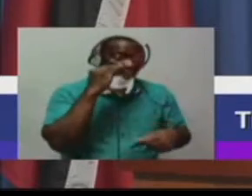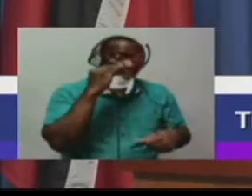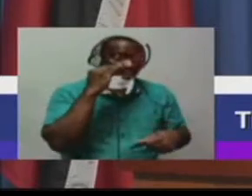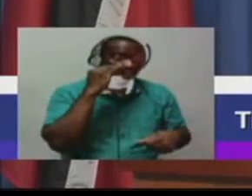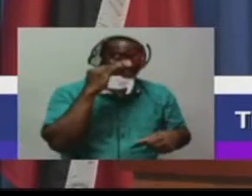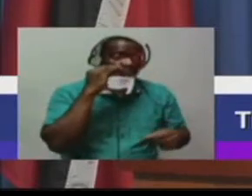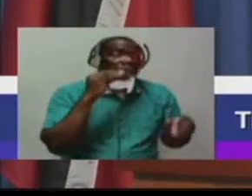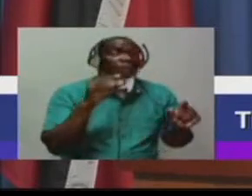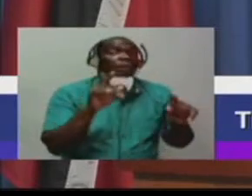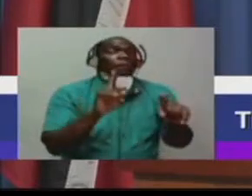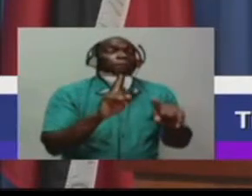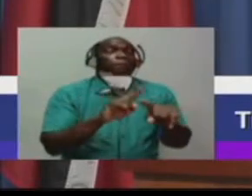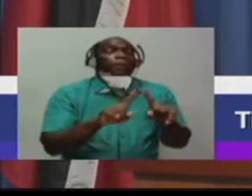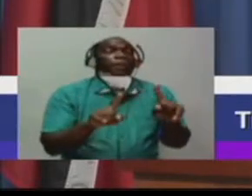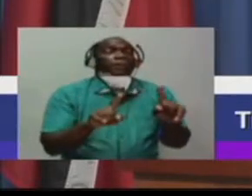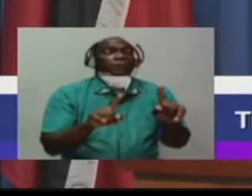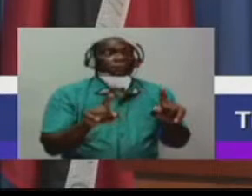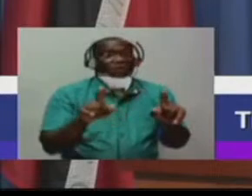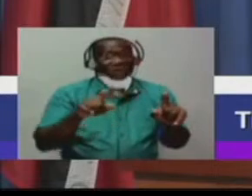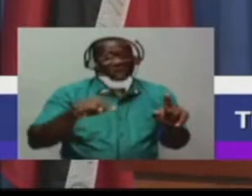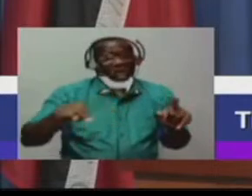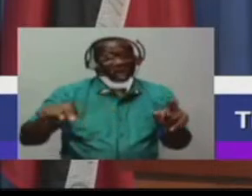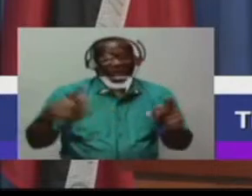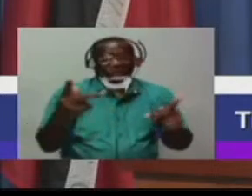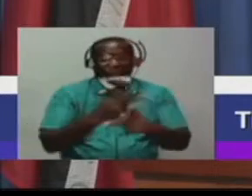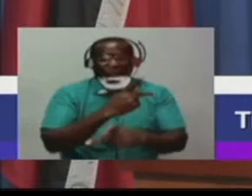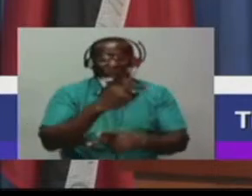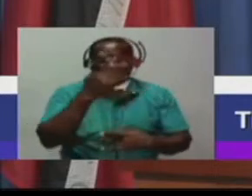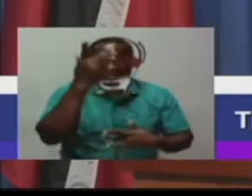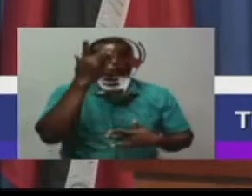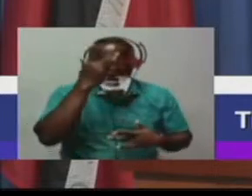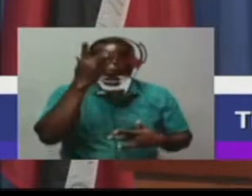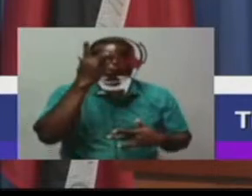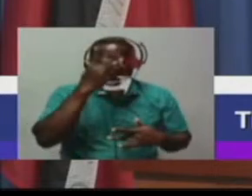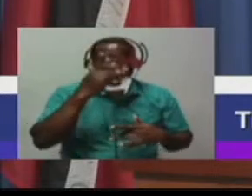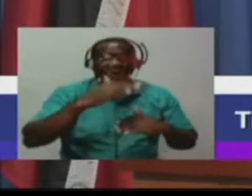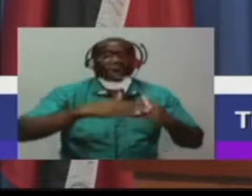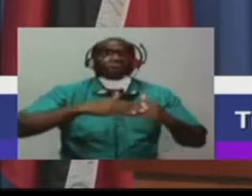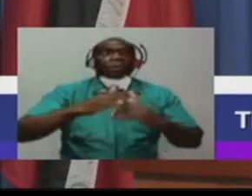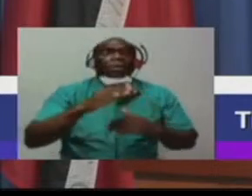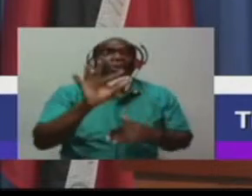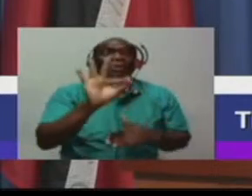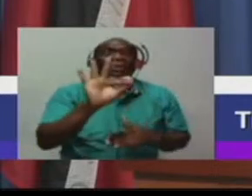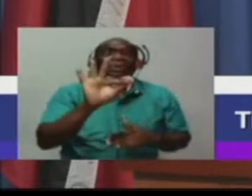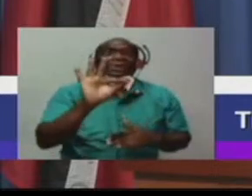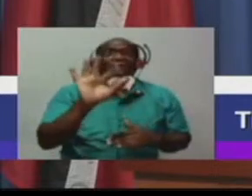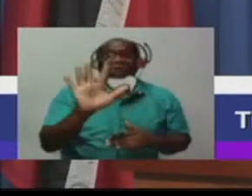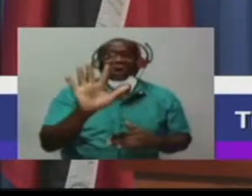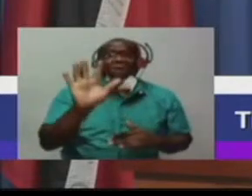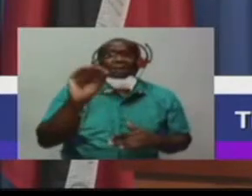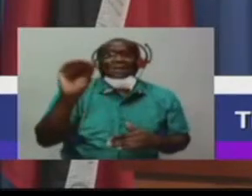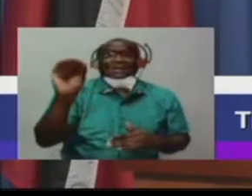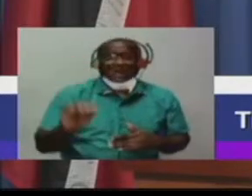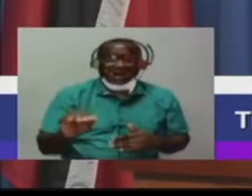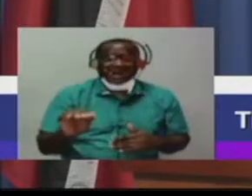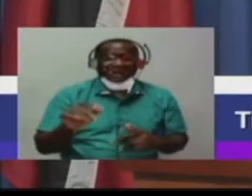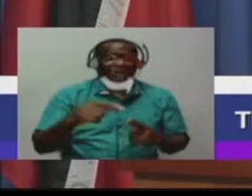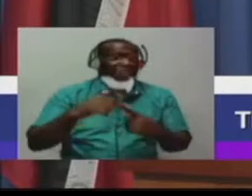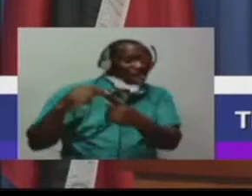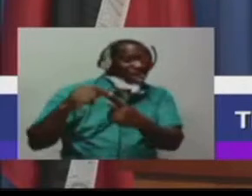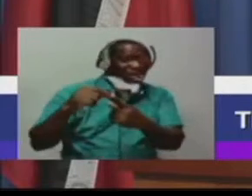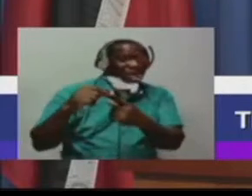95% of them, especially when they are in the ICU and HDU,